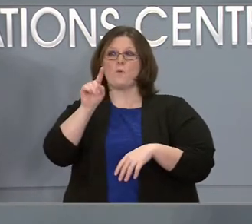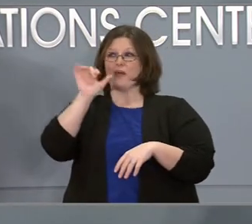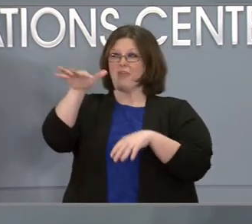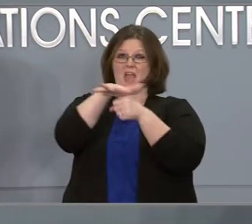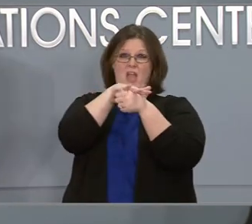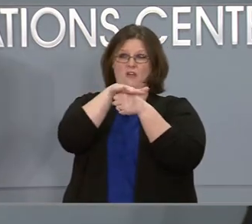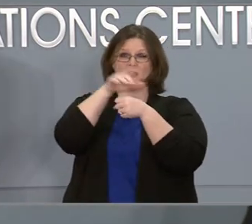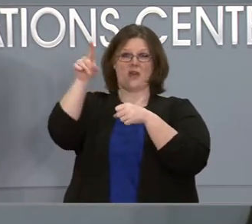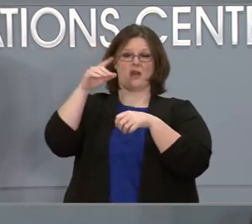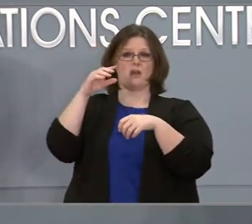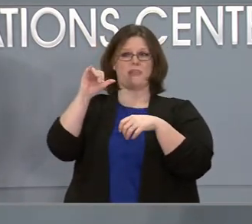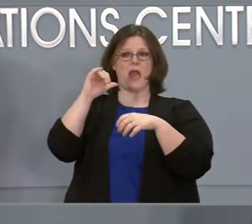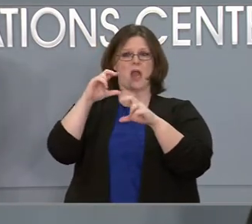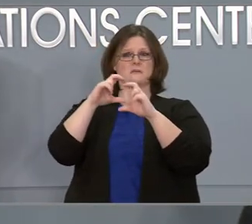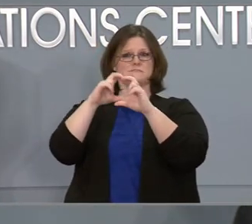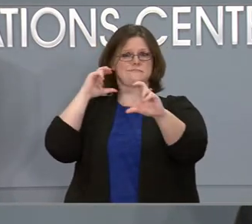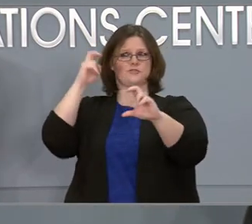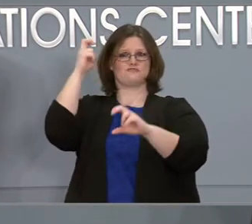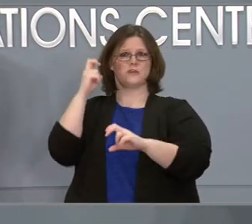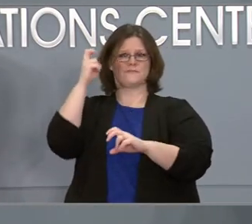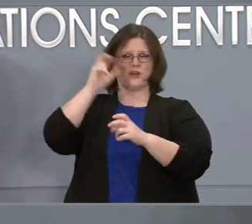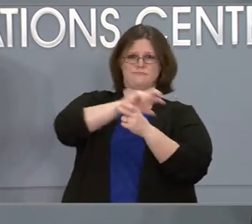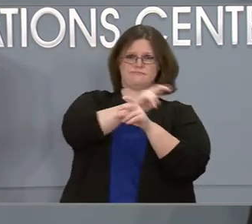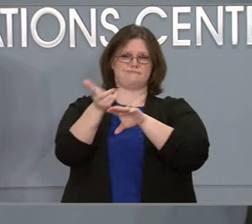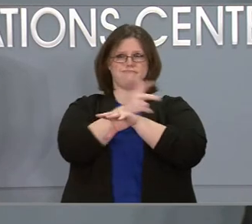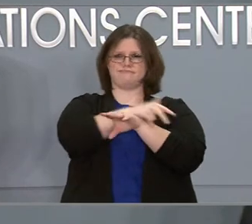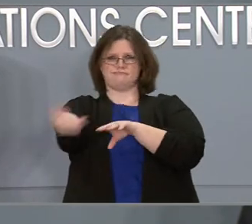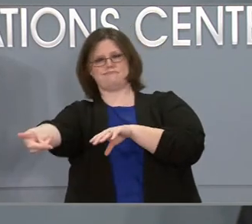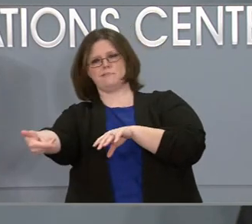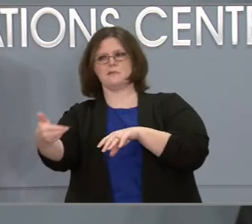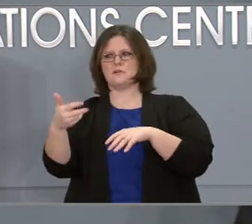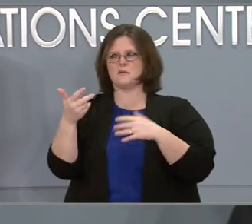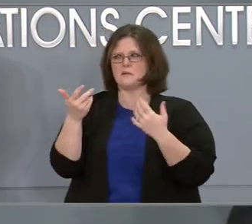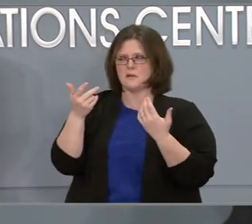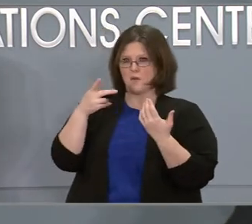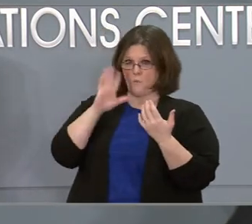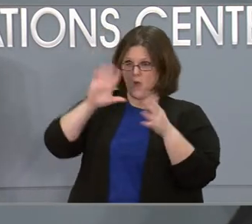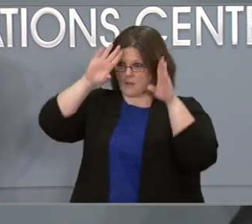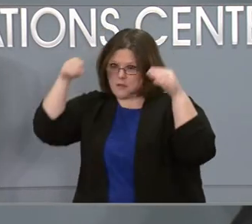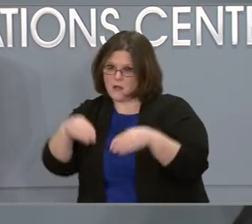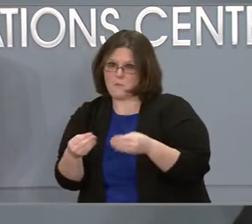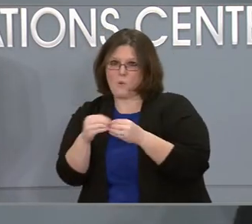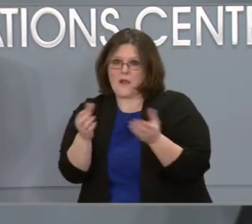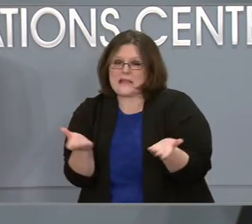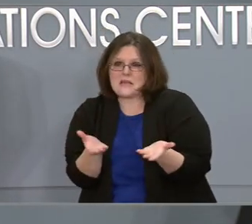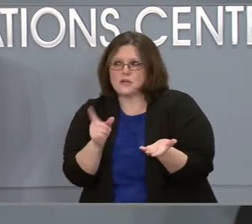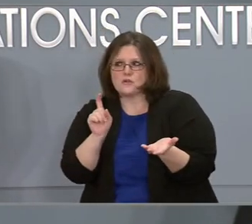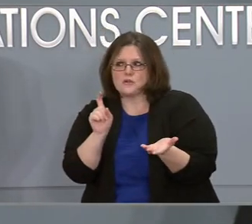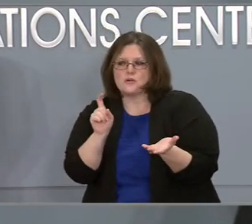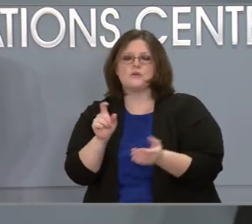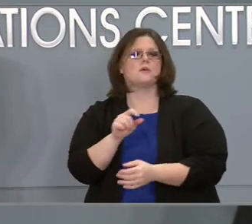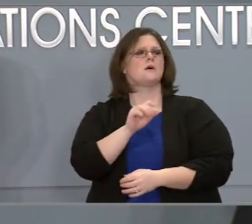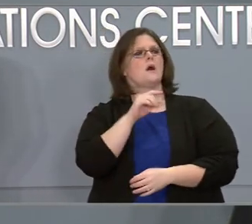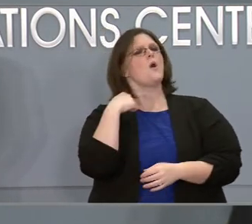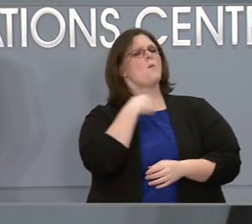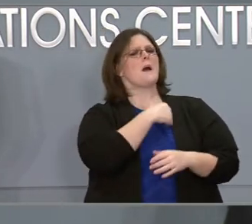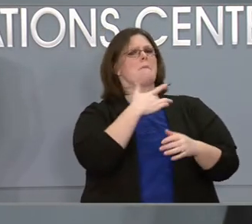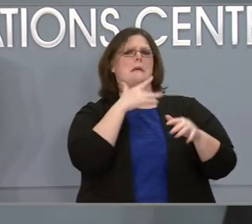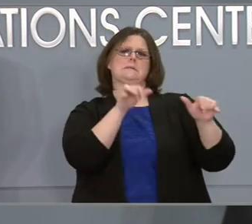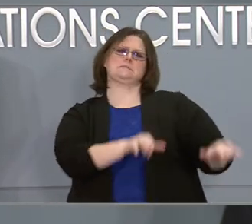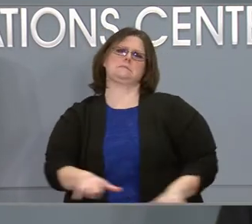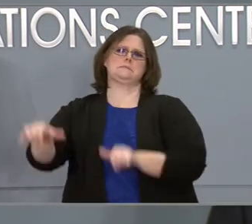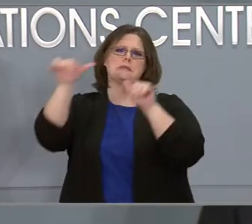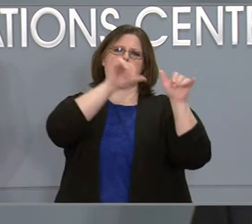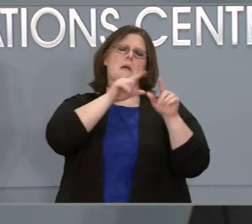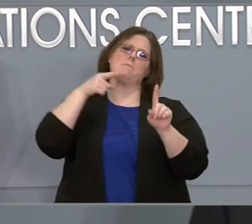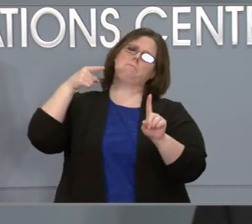time? So we look at all of our primary routes and interstate routes the same, but we will be focusing, as we always do, on bridges